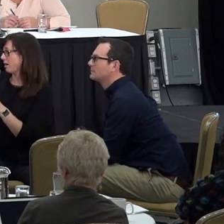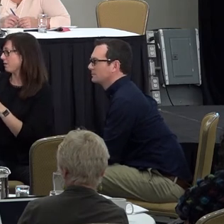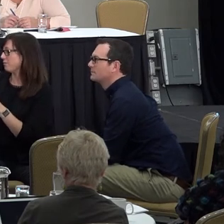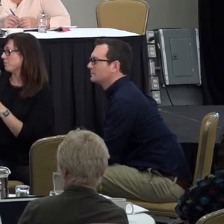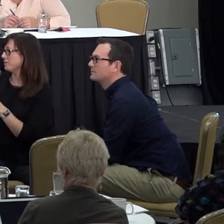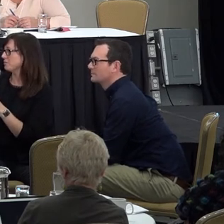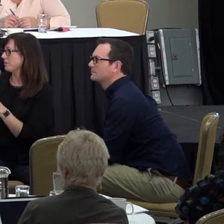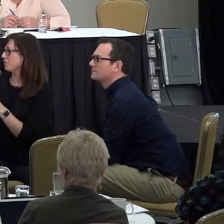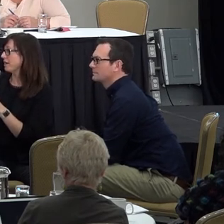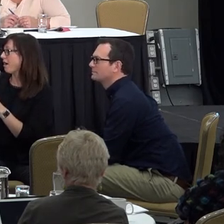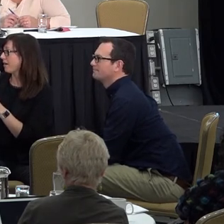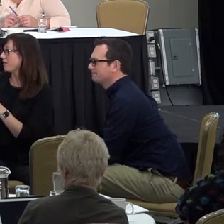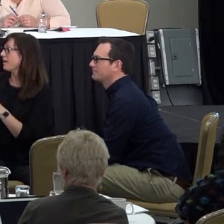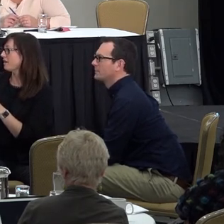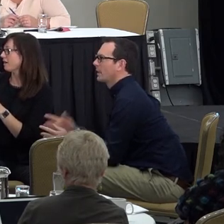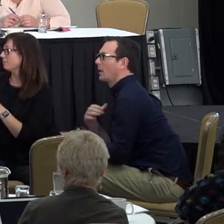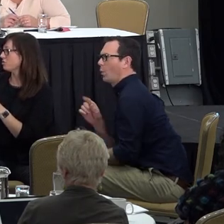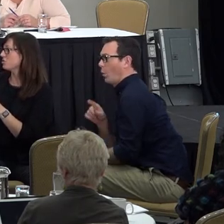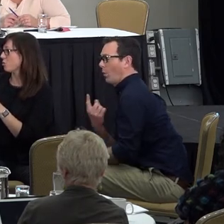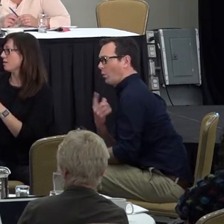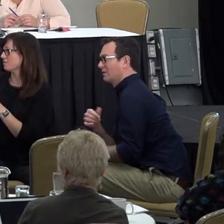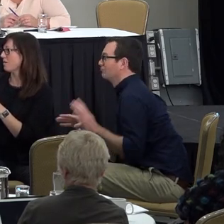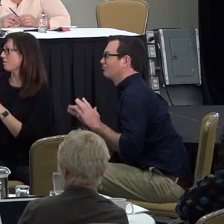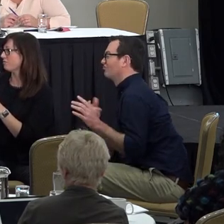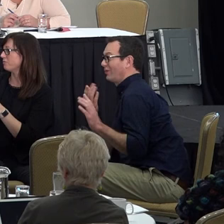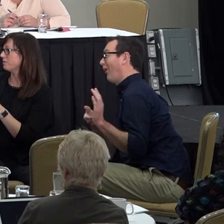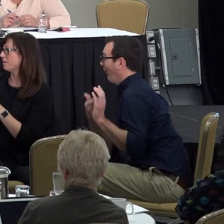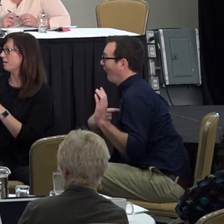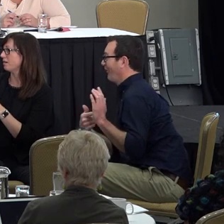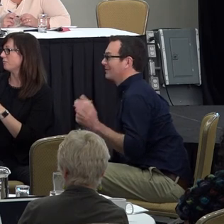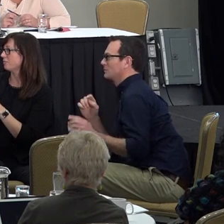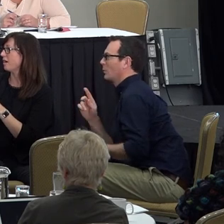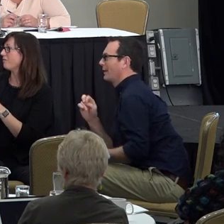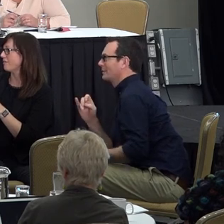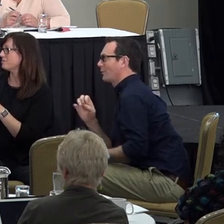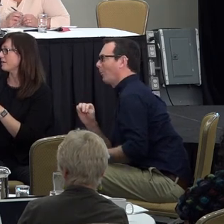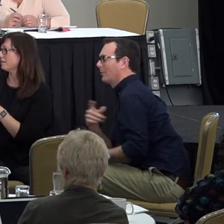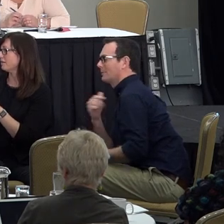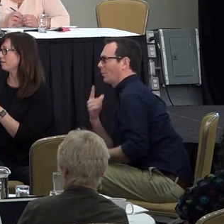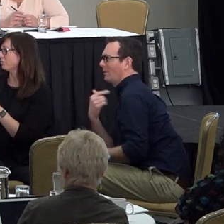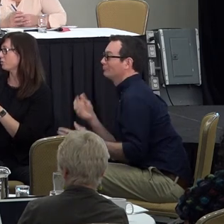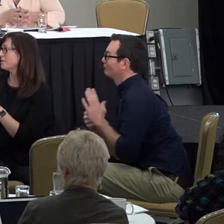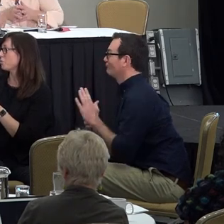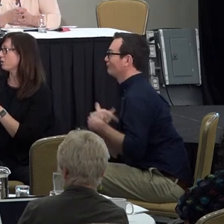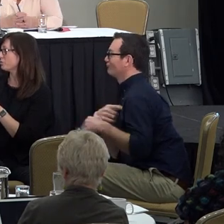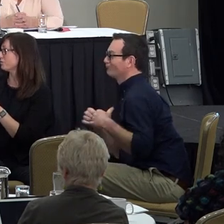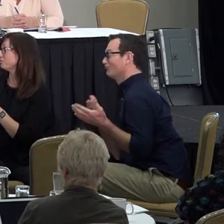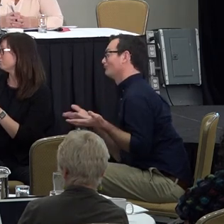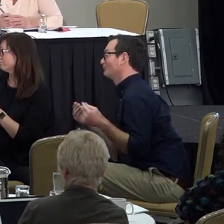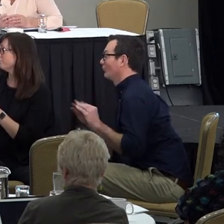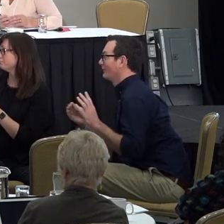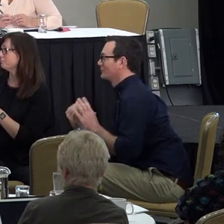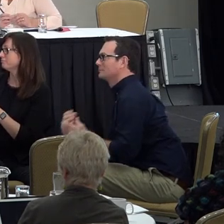Or are the people with disability that are being hired, are they just the tokenism of having to make the workplace more